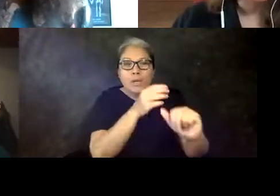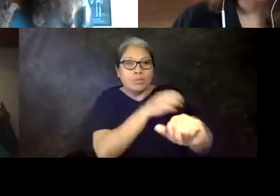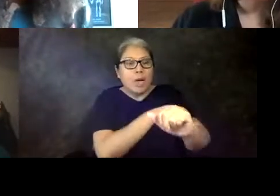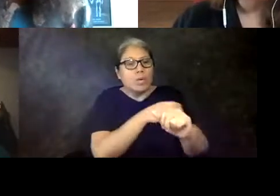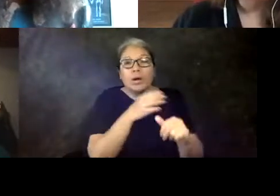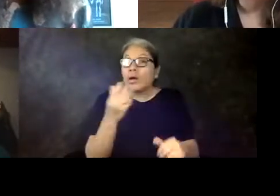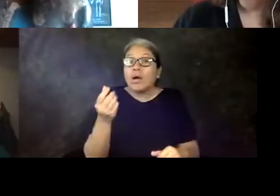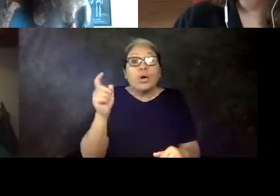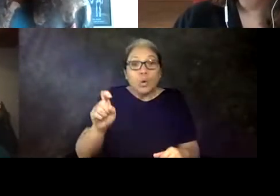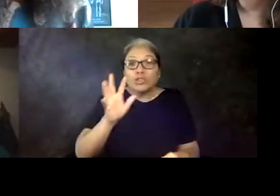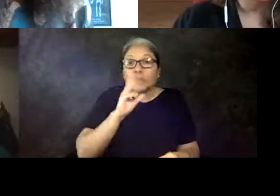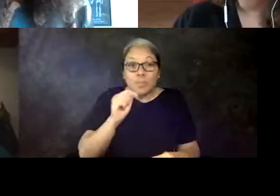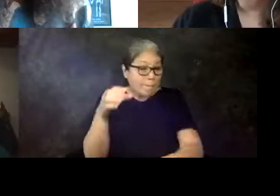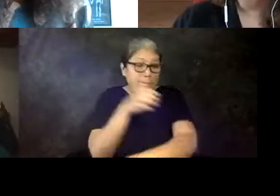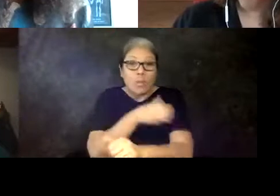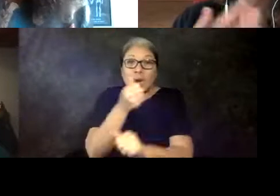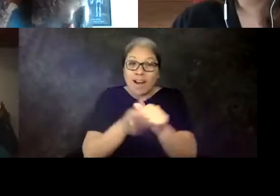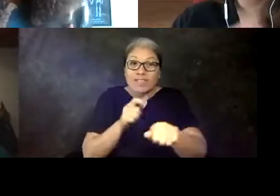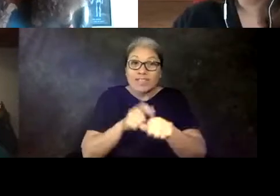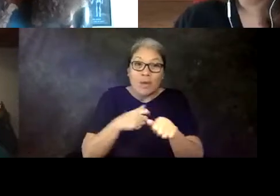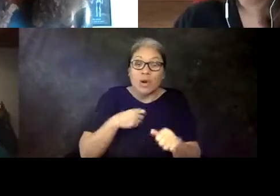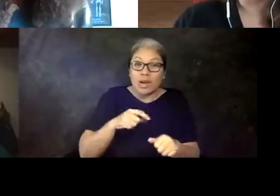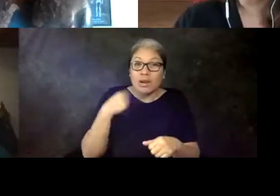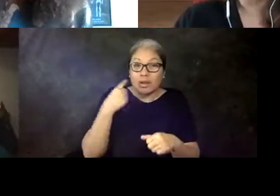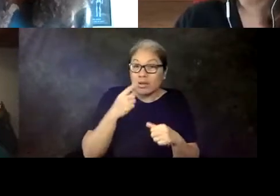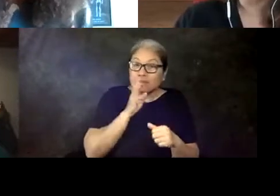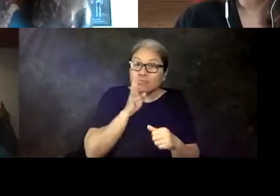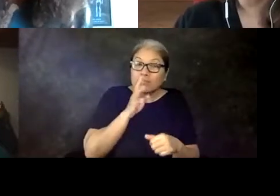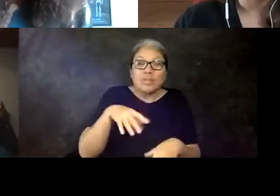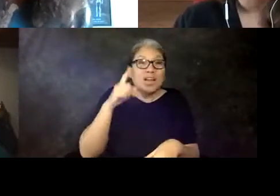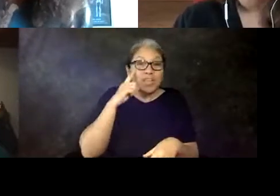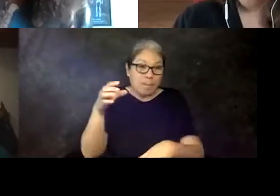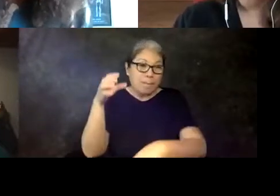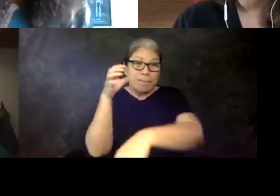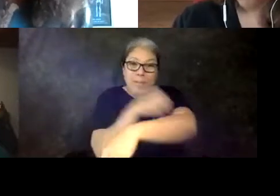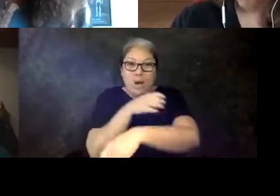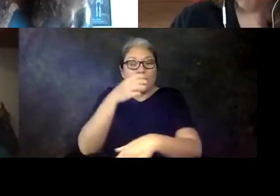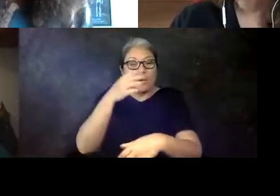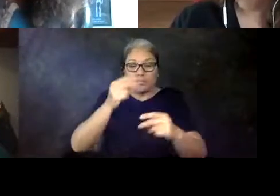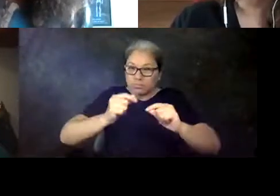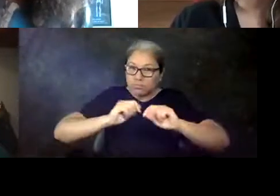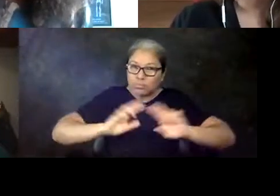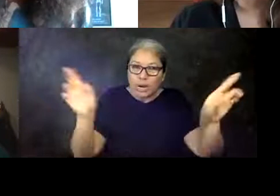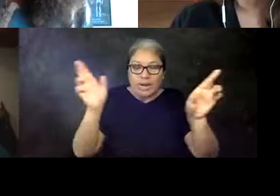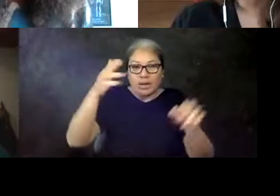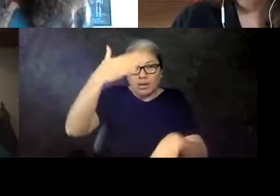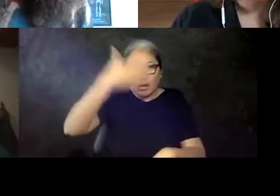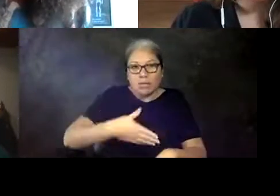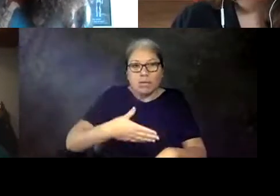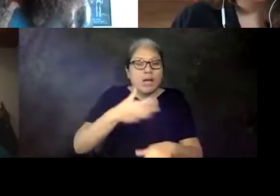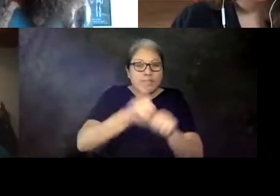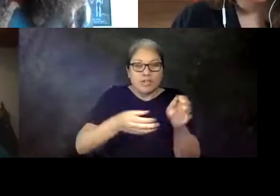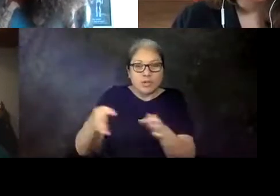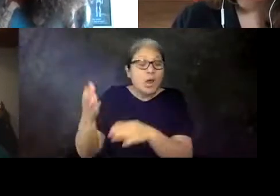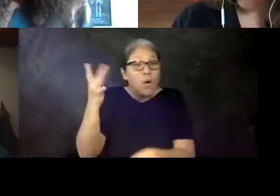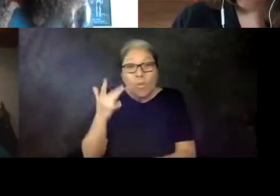our mouth. And I think power building needs to be at the forefront of every strategy. And the reason I say this is we're not getting